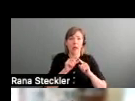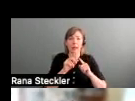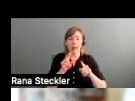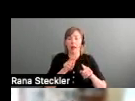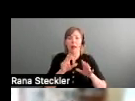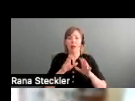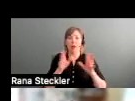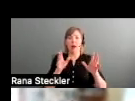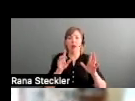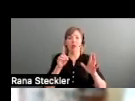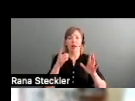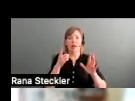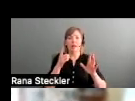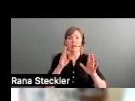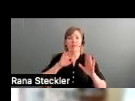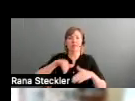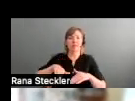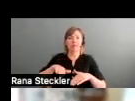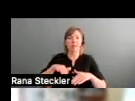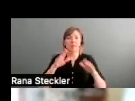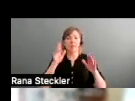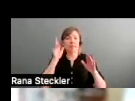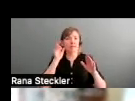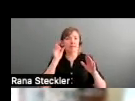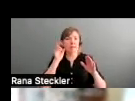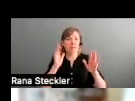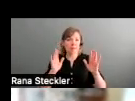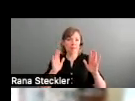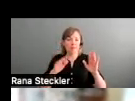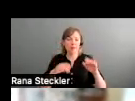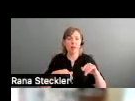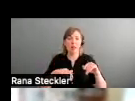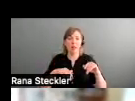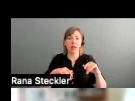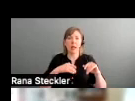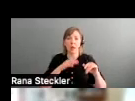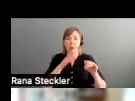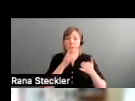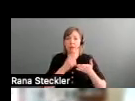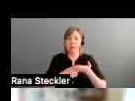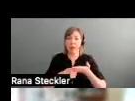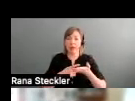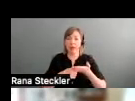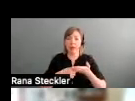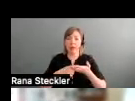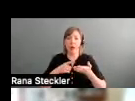feel free to just listen. And I'm going to be talking about